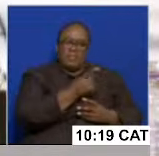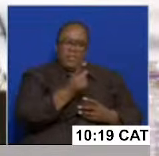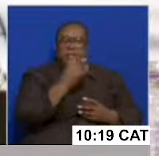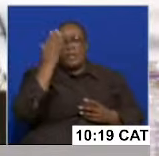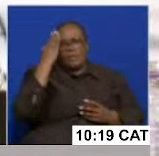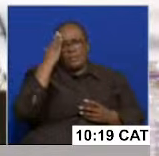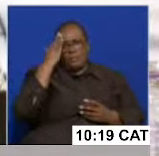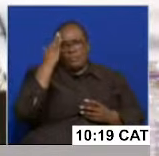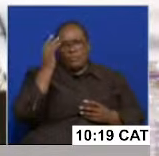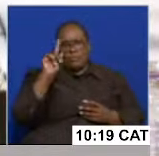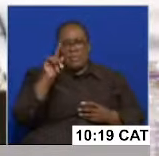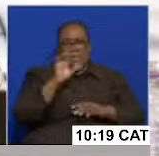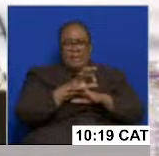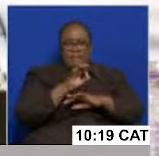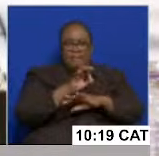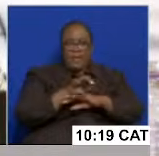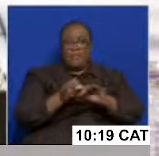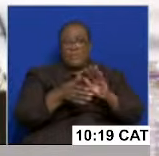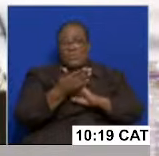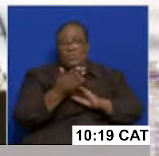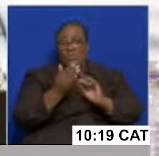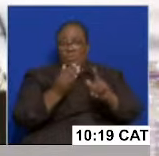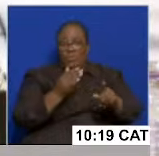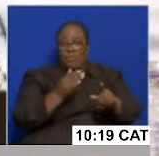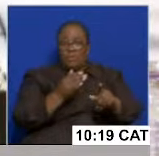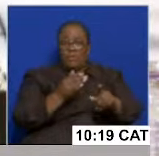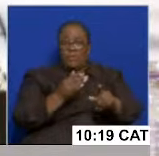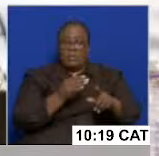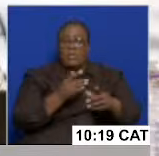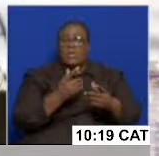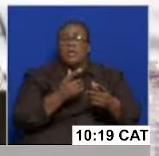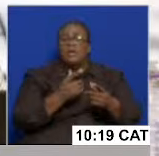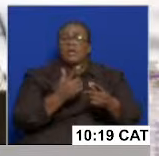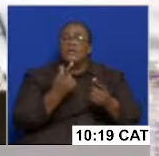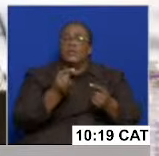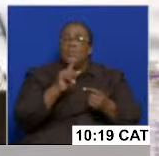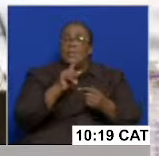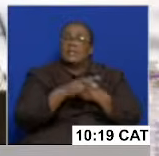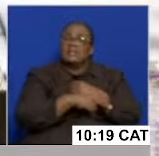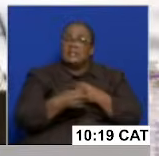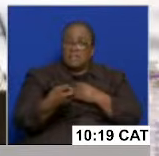to go to the apartment in Kelani and steal the stones.